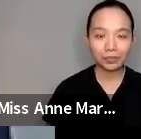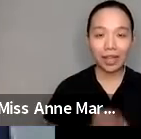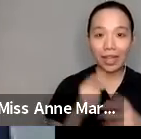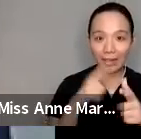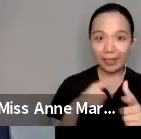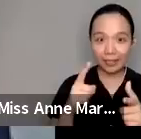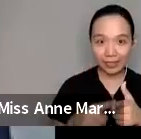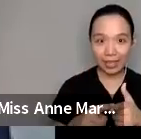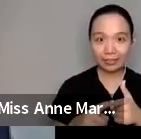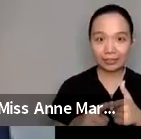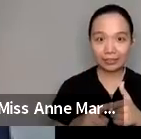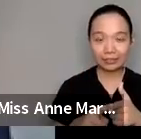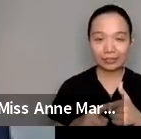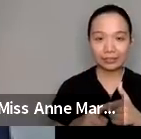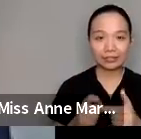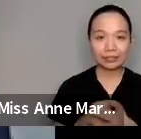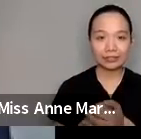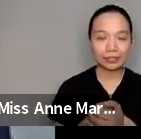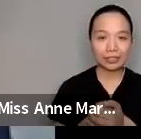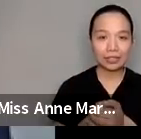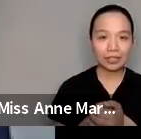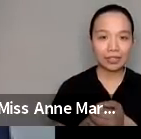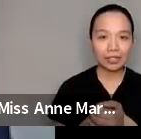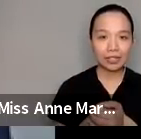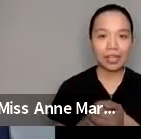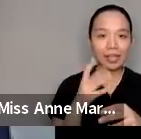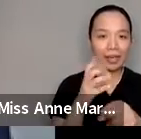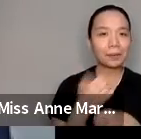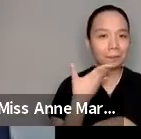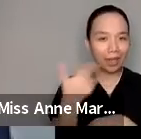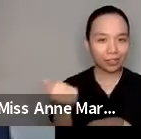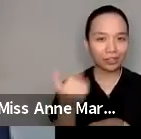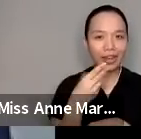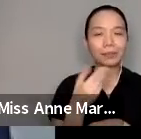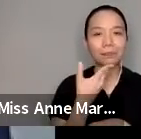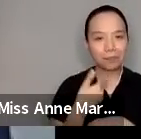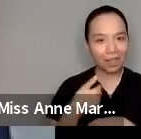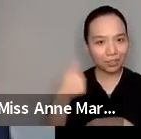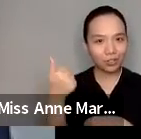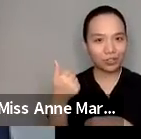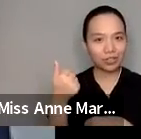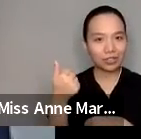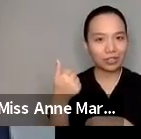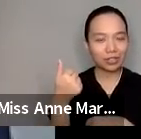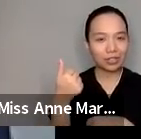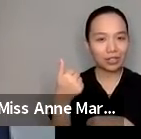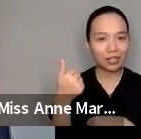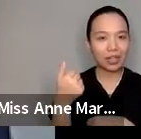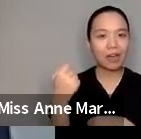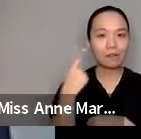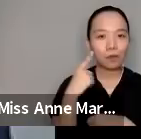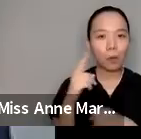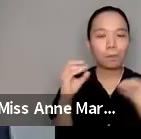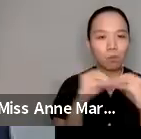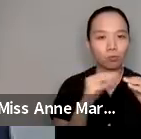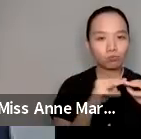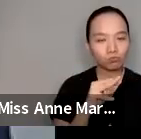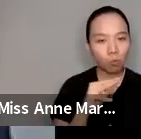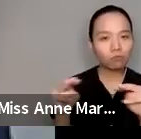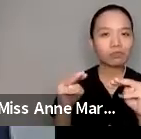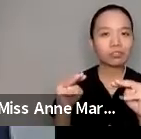Then, the students' GPA are getting better and better, averagely moving up